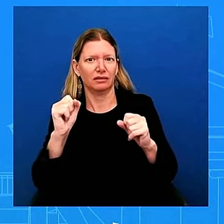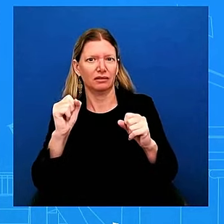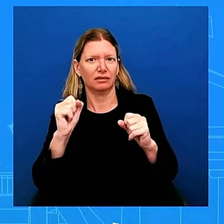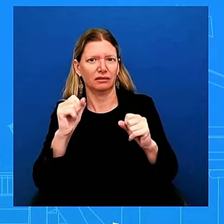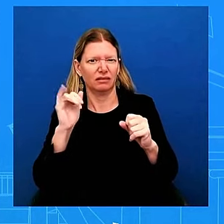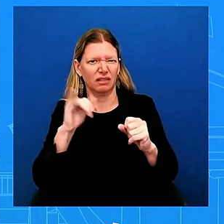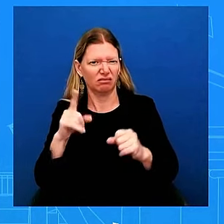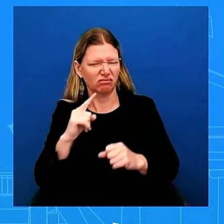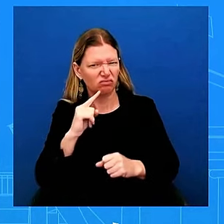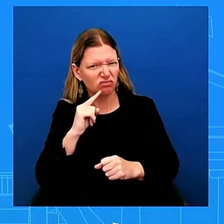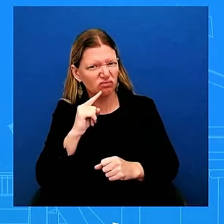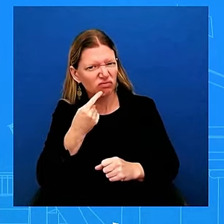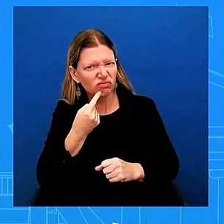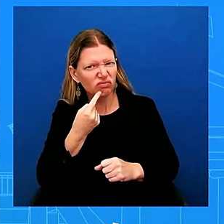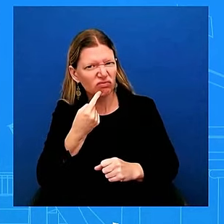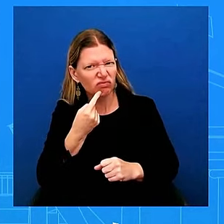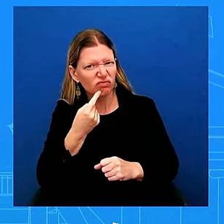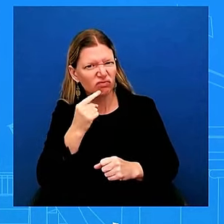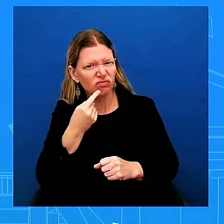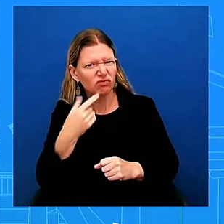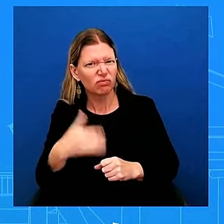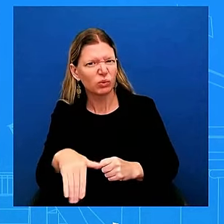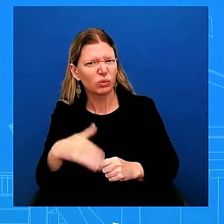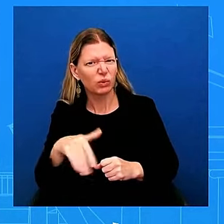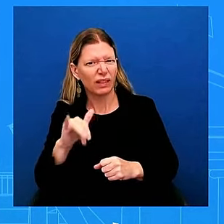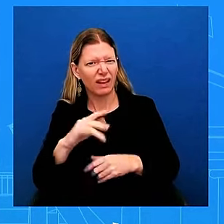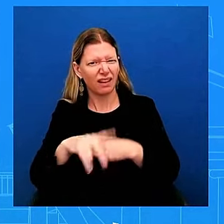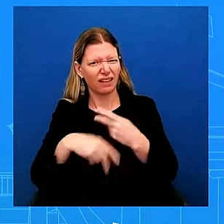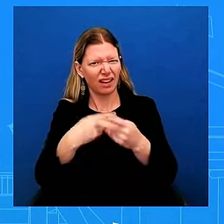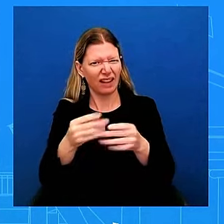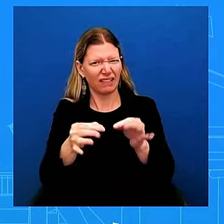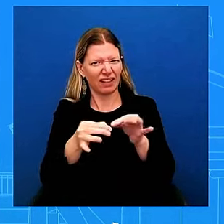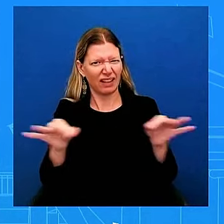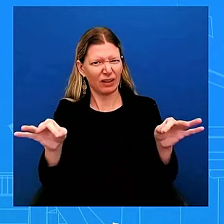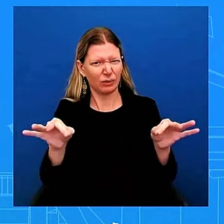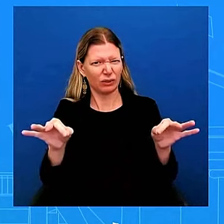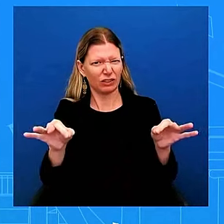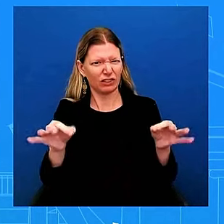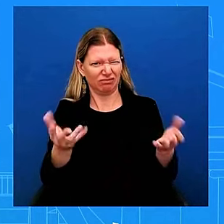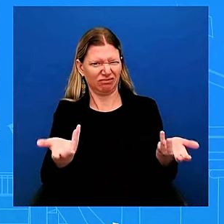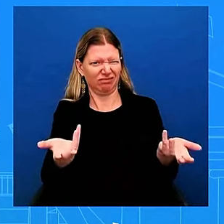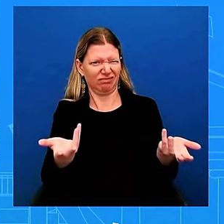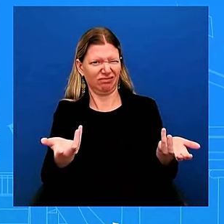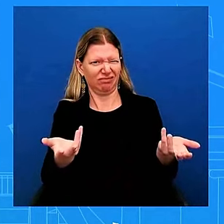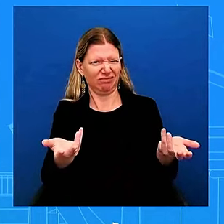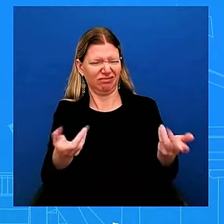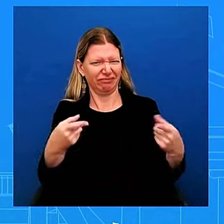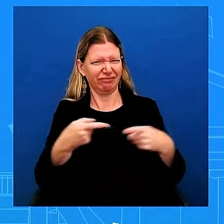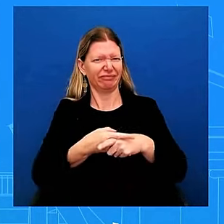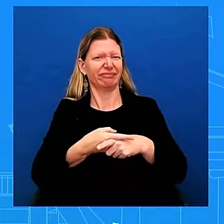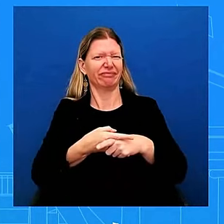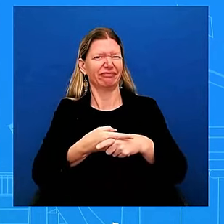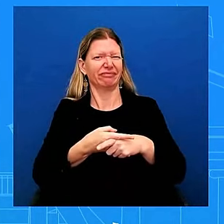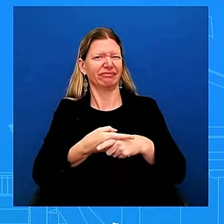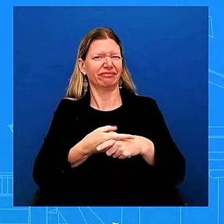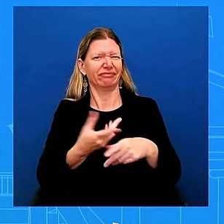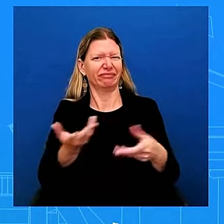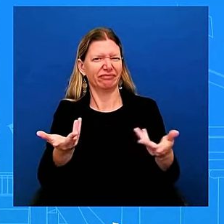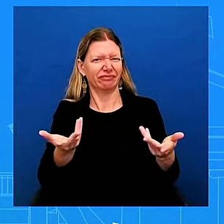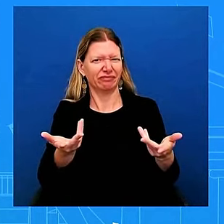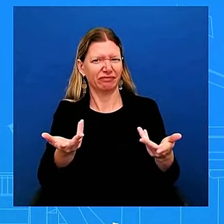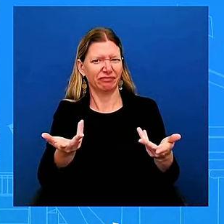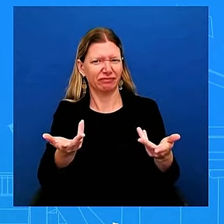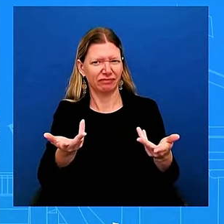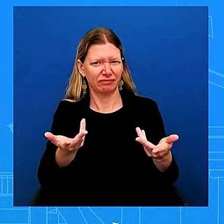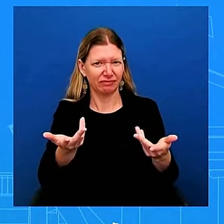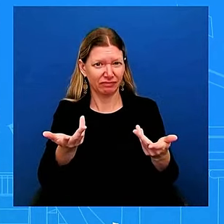type of language that we're referencing here. And it would it be possible to get some sort of indication about whether that kind of